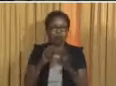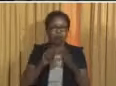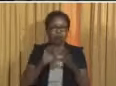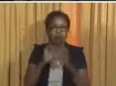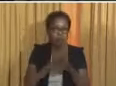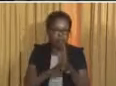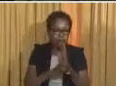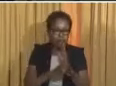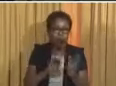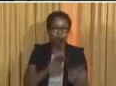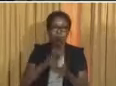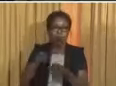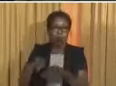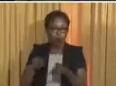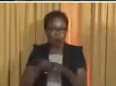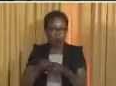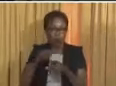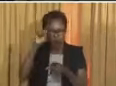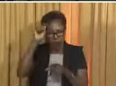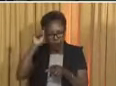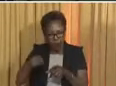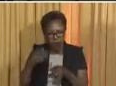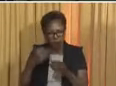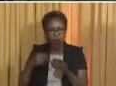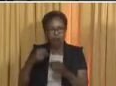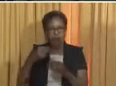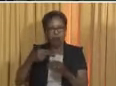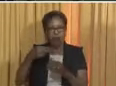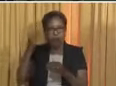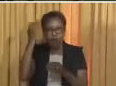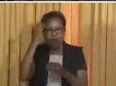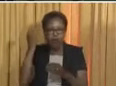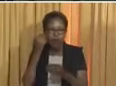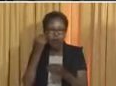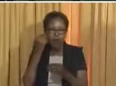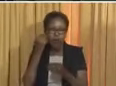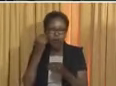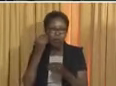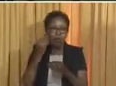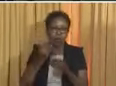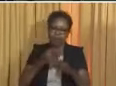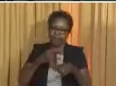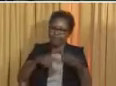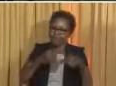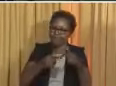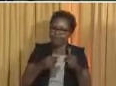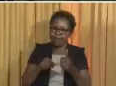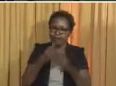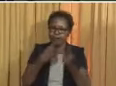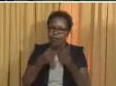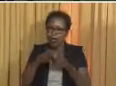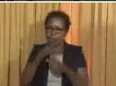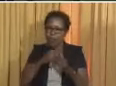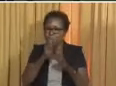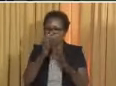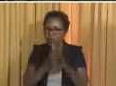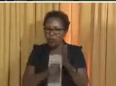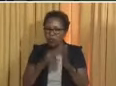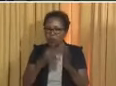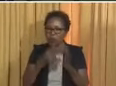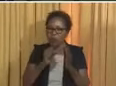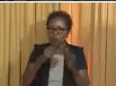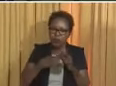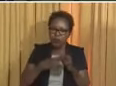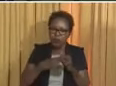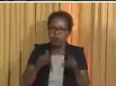of appeal unanimously agreed with the High Court that the BBI amendment process under Article 257 of the Constitution was intended for ordinary